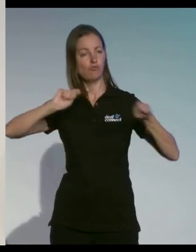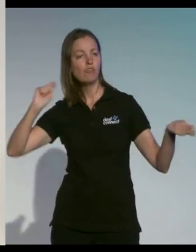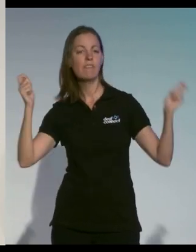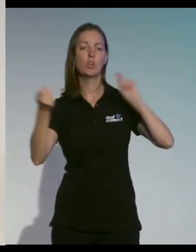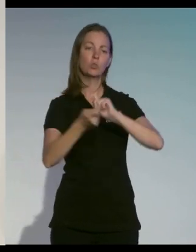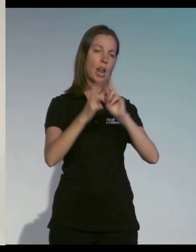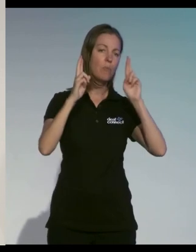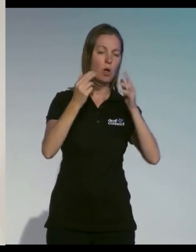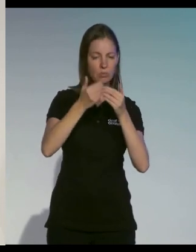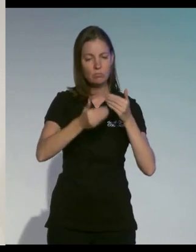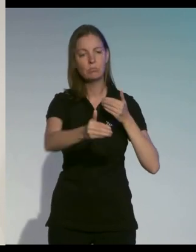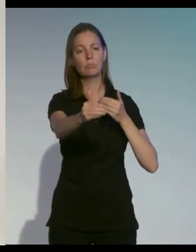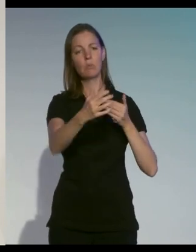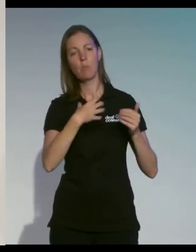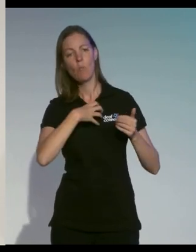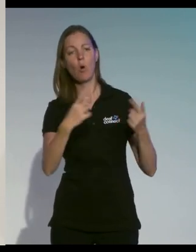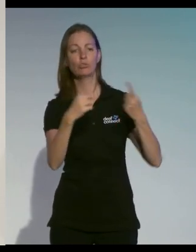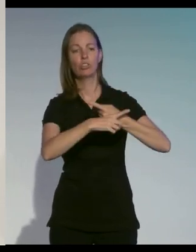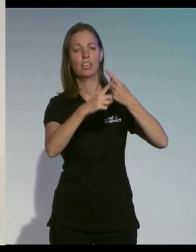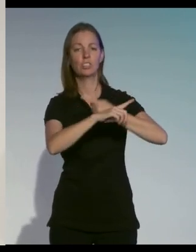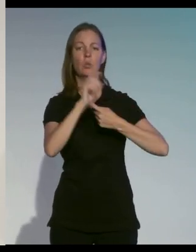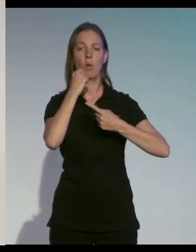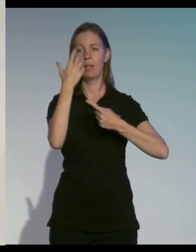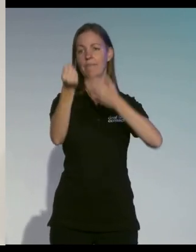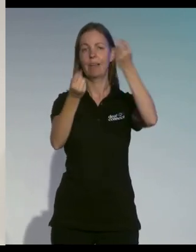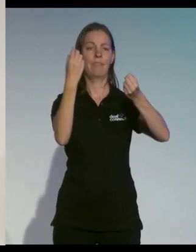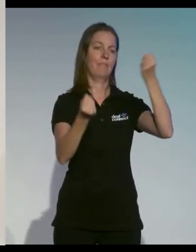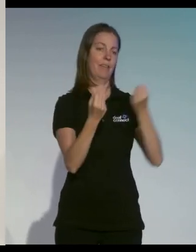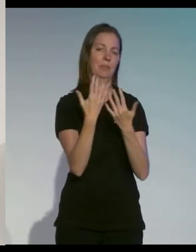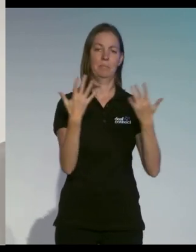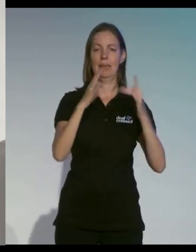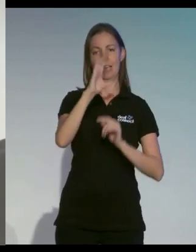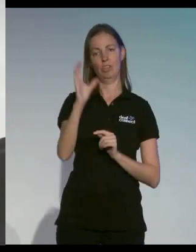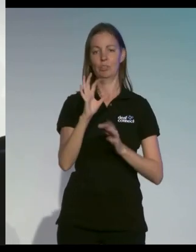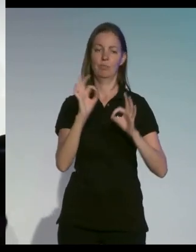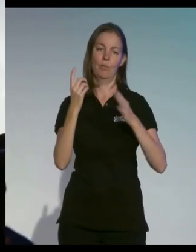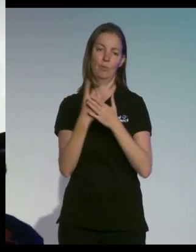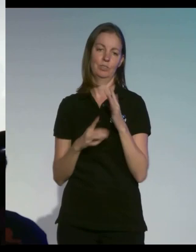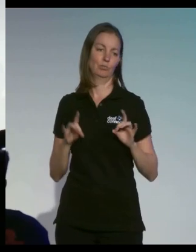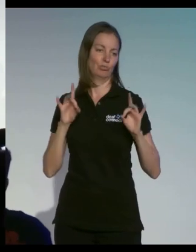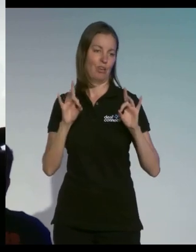changes will be achieved in many countries besides Australia. Thank you.